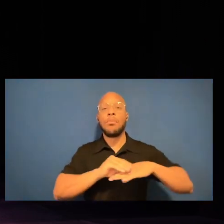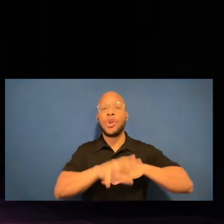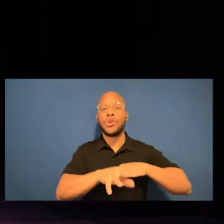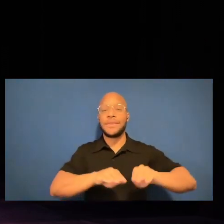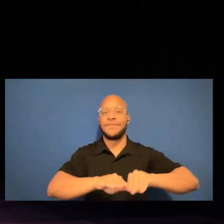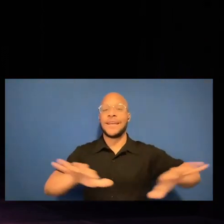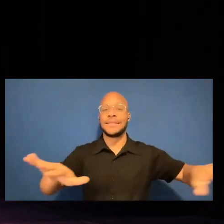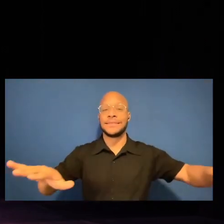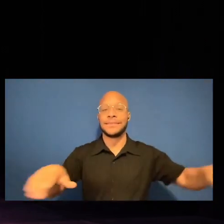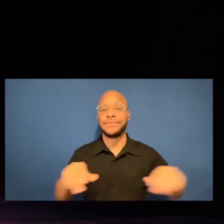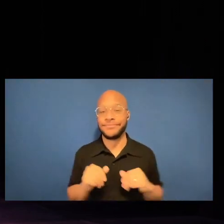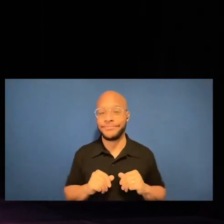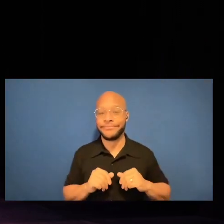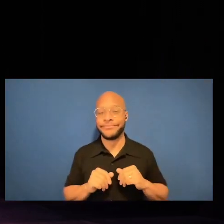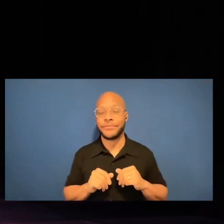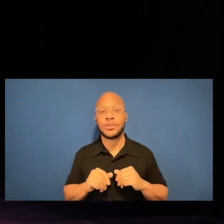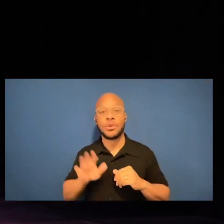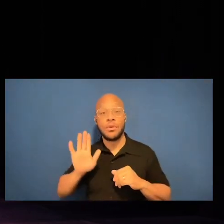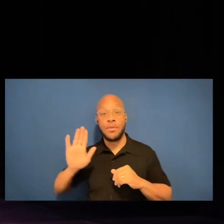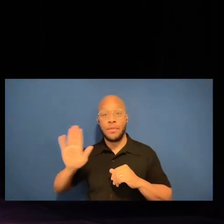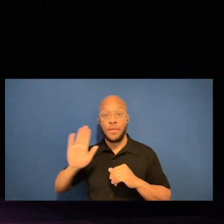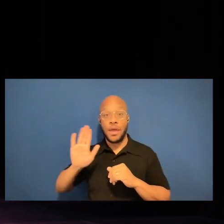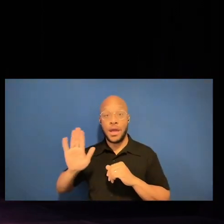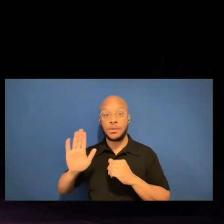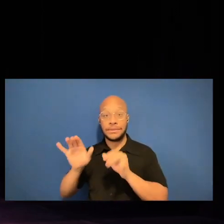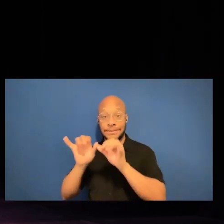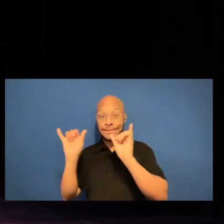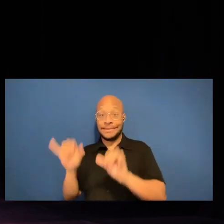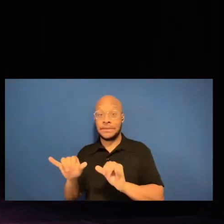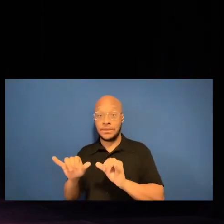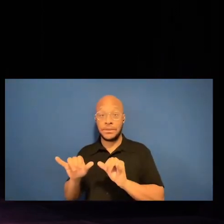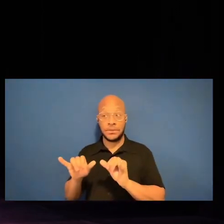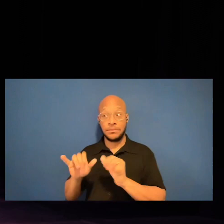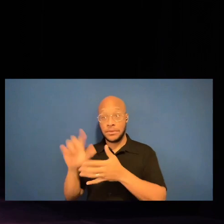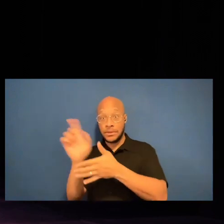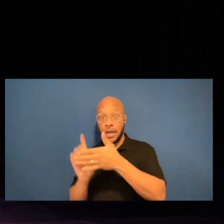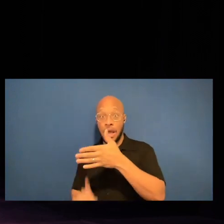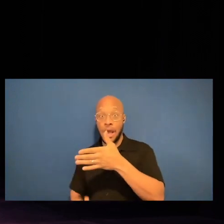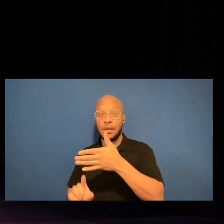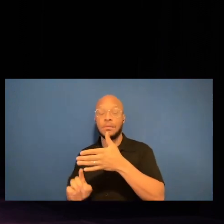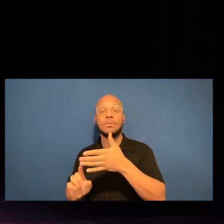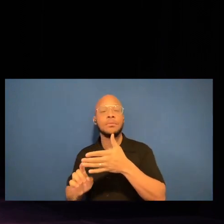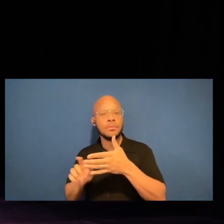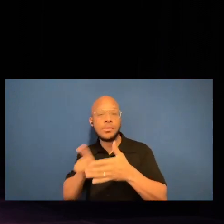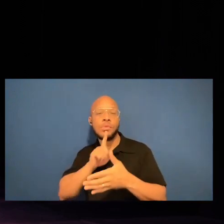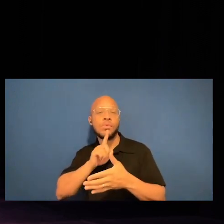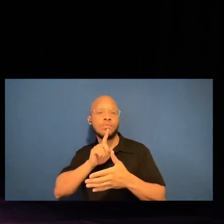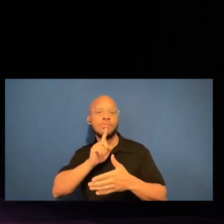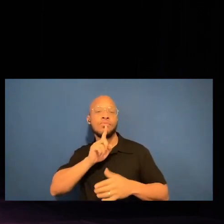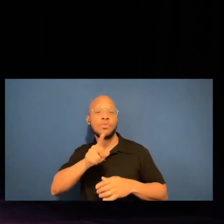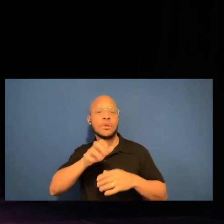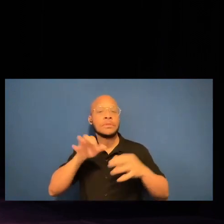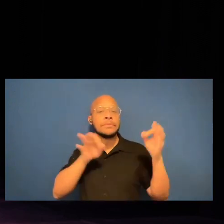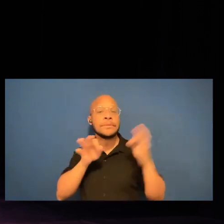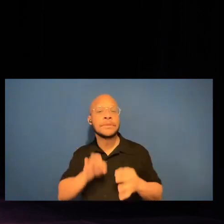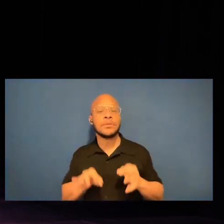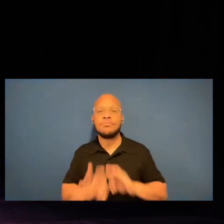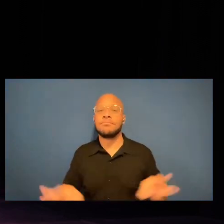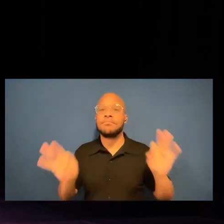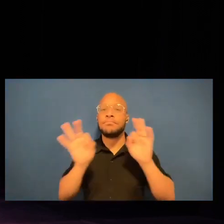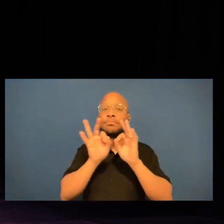design book makes a compelling case for arrangements as a rich and overlooked terrain for social justice and world